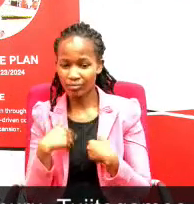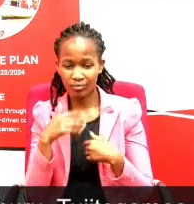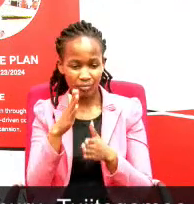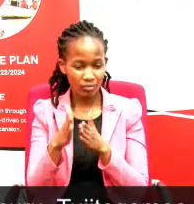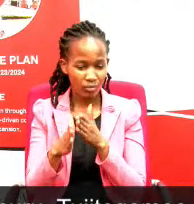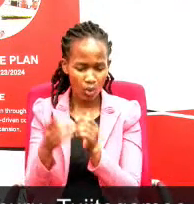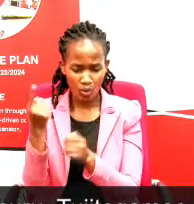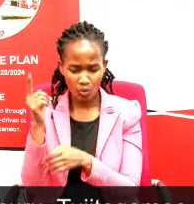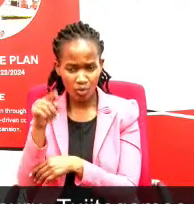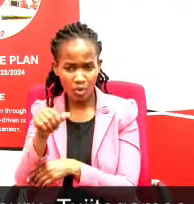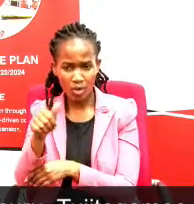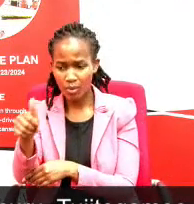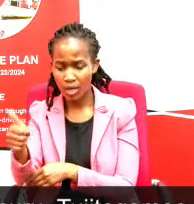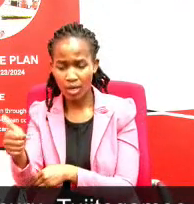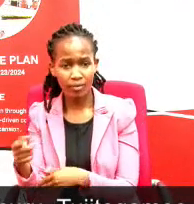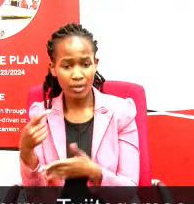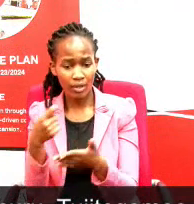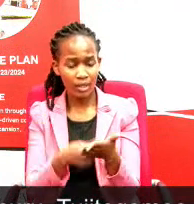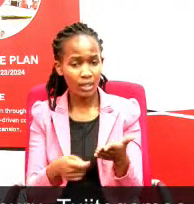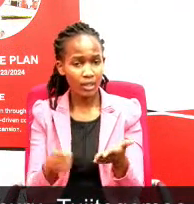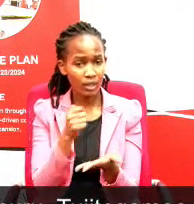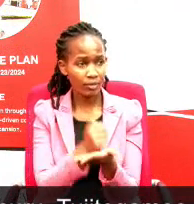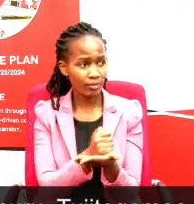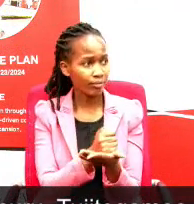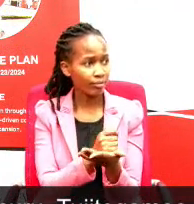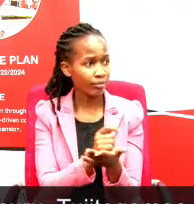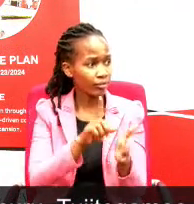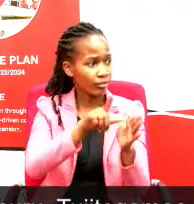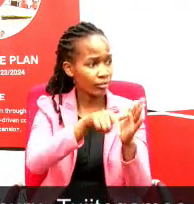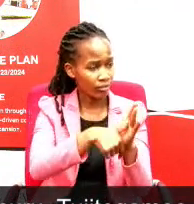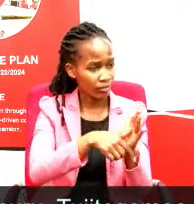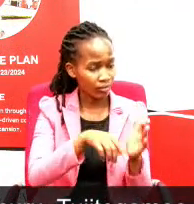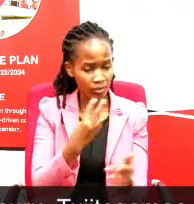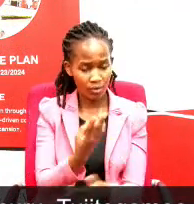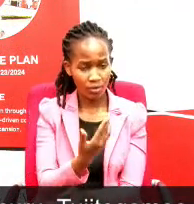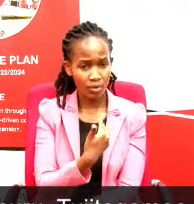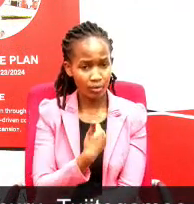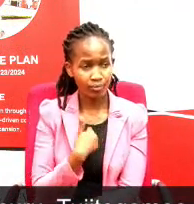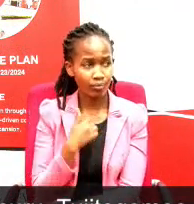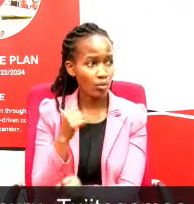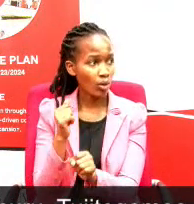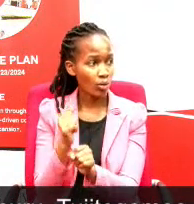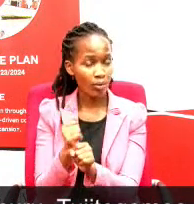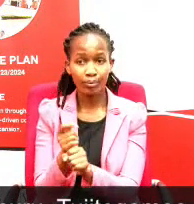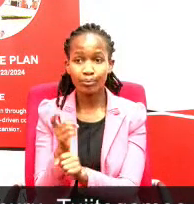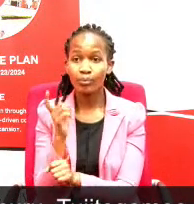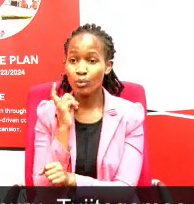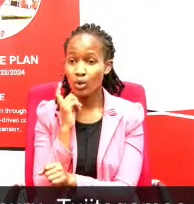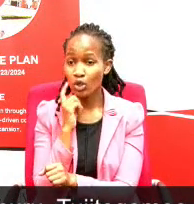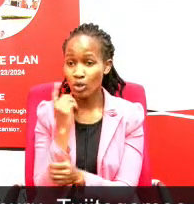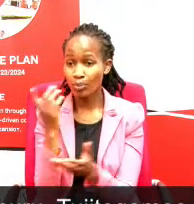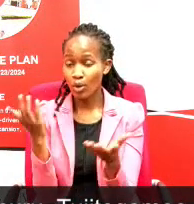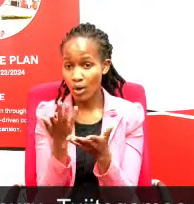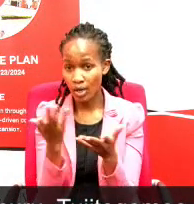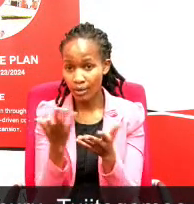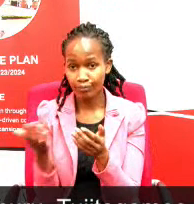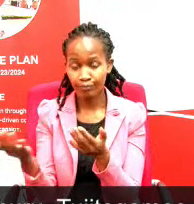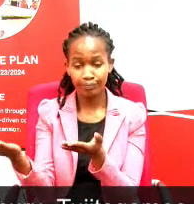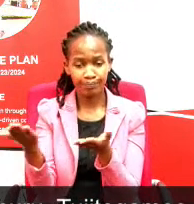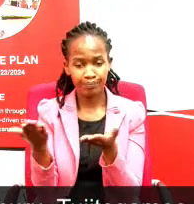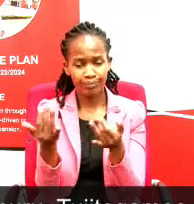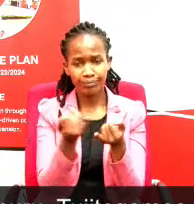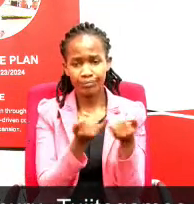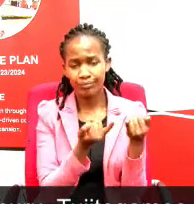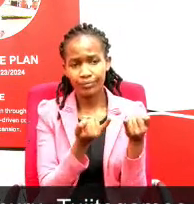from other tax administrations. After that, we had a workshop where we invited